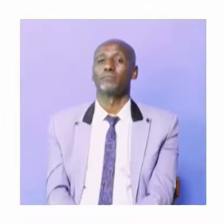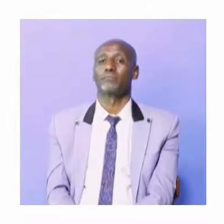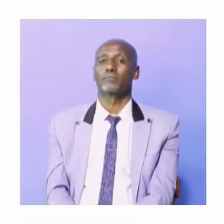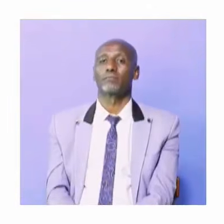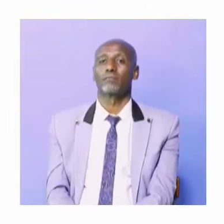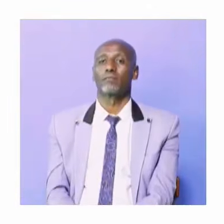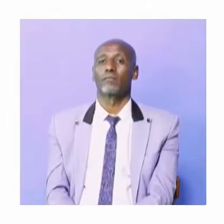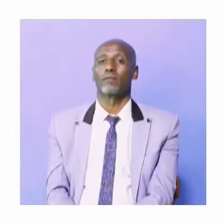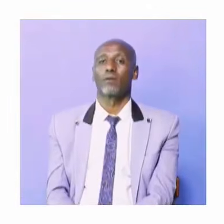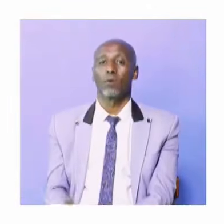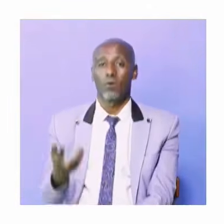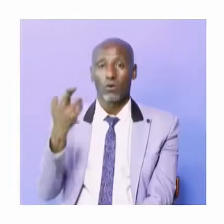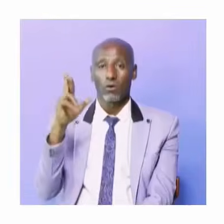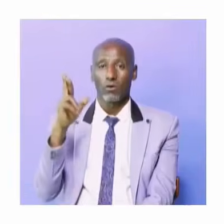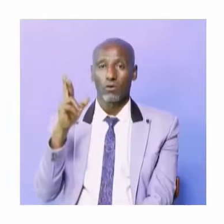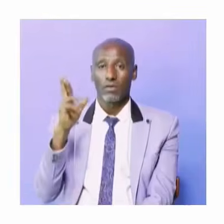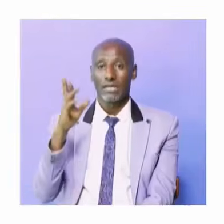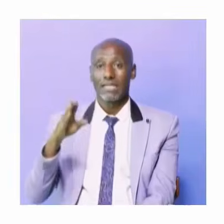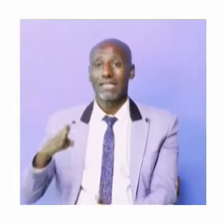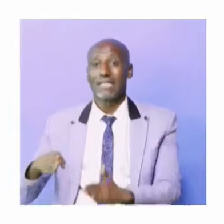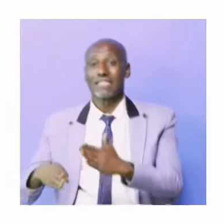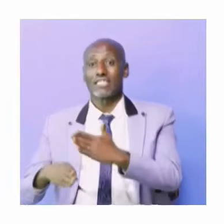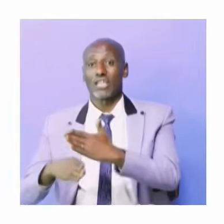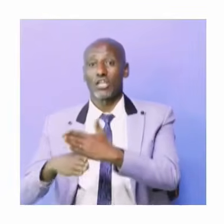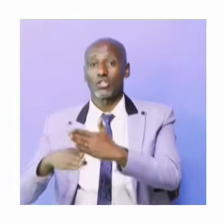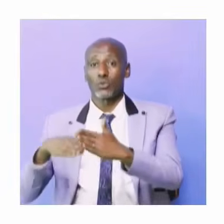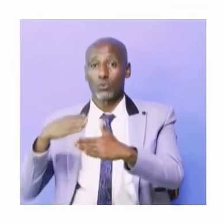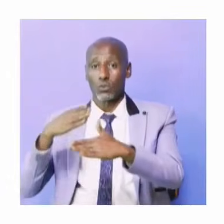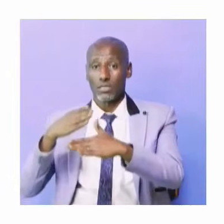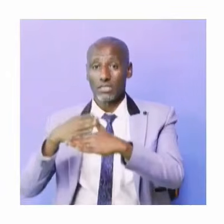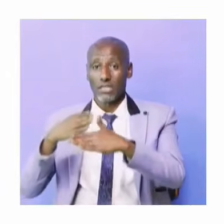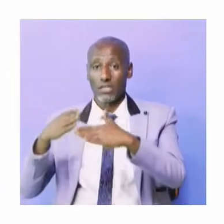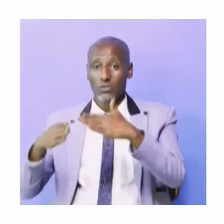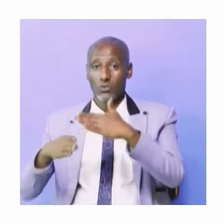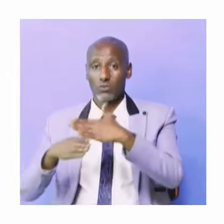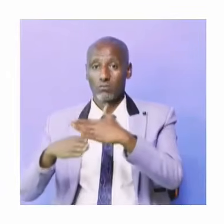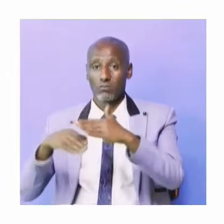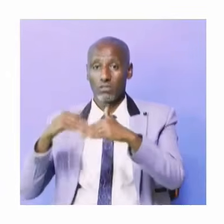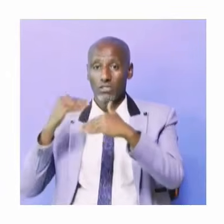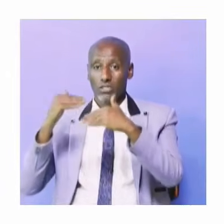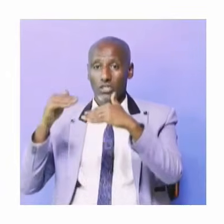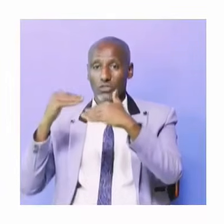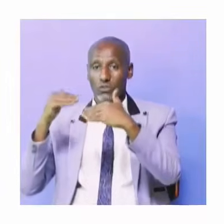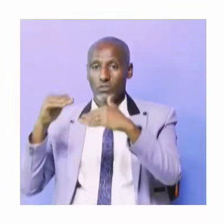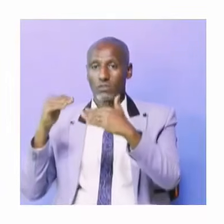Timetables. Or what we call schedules.